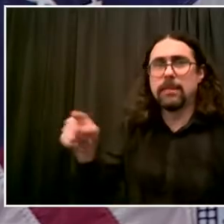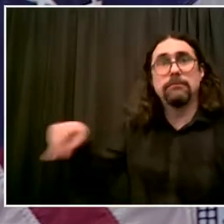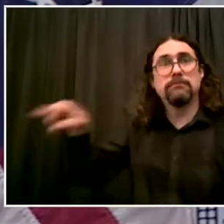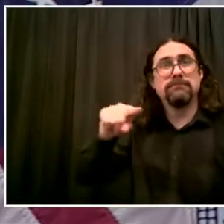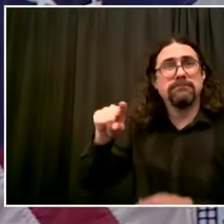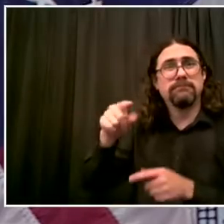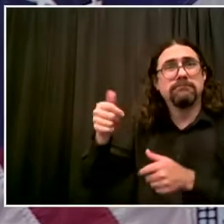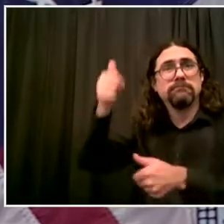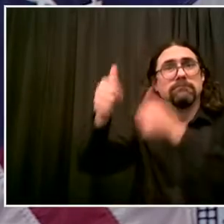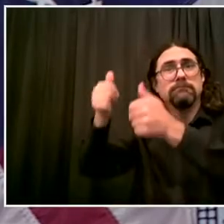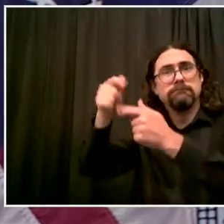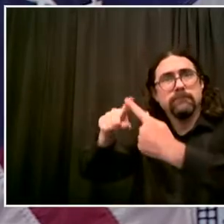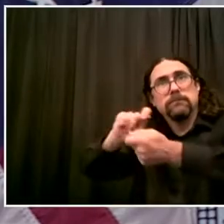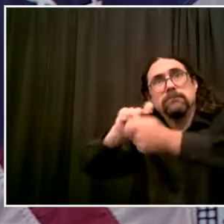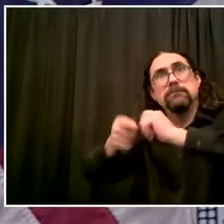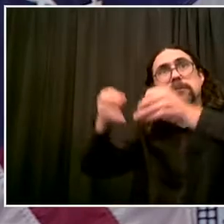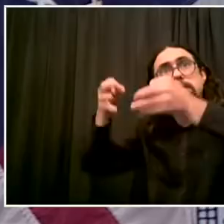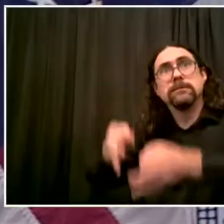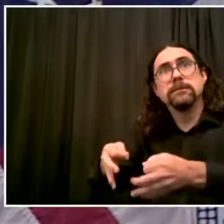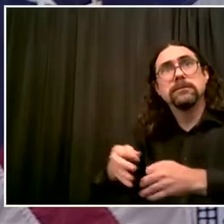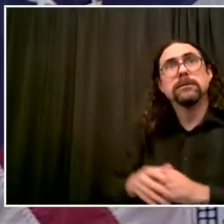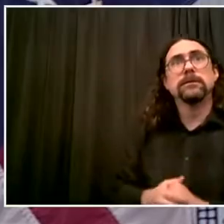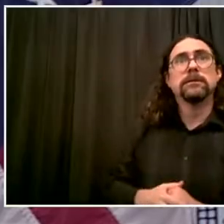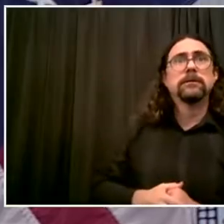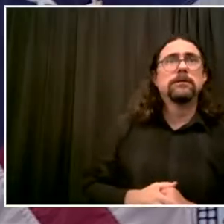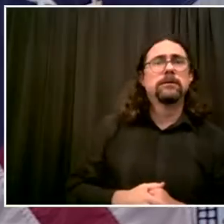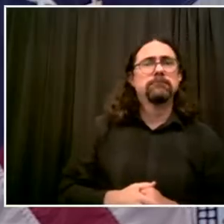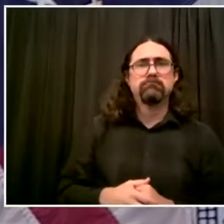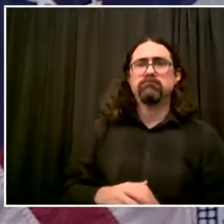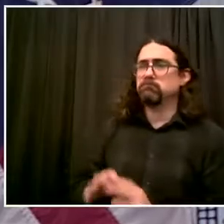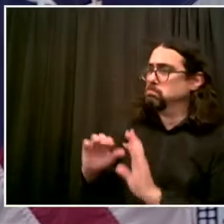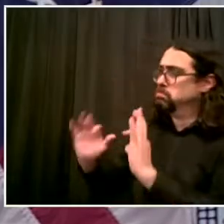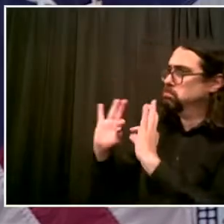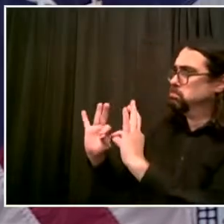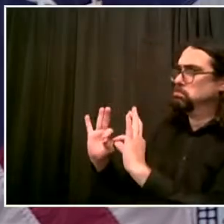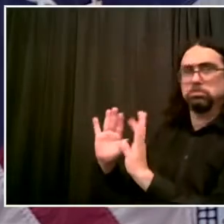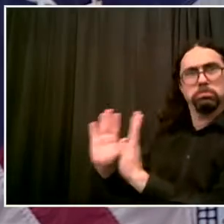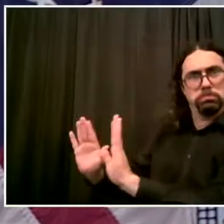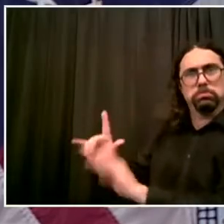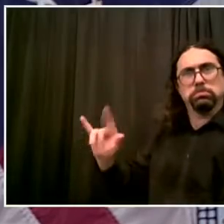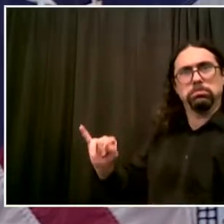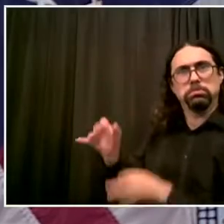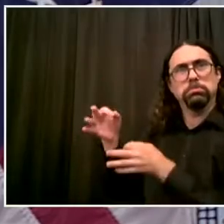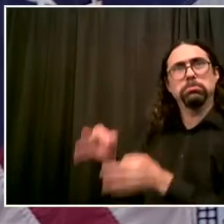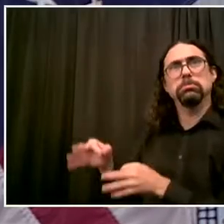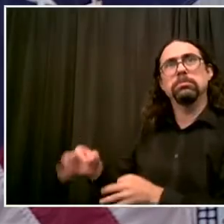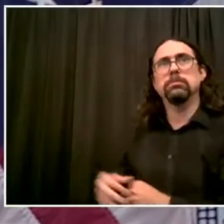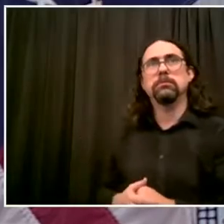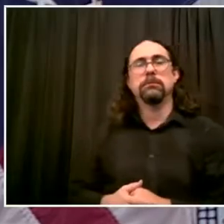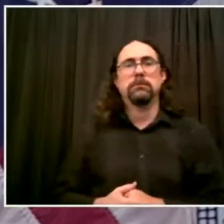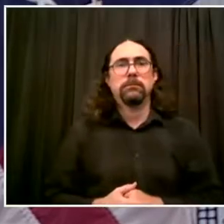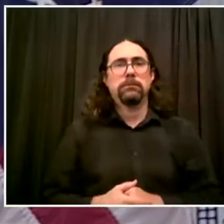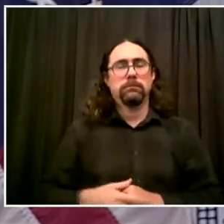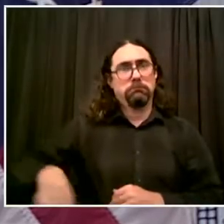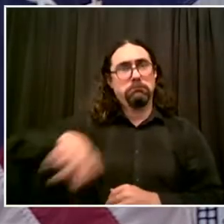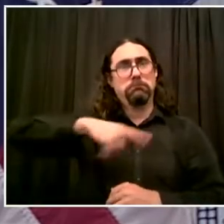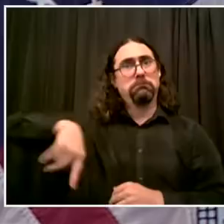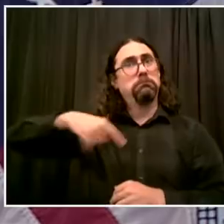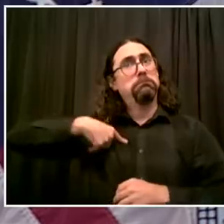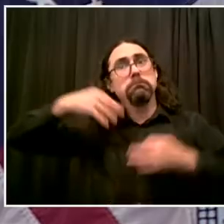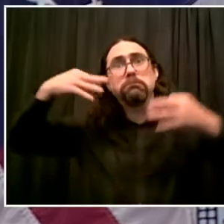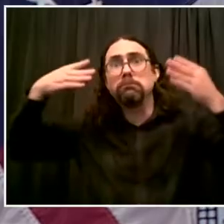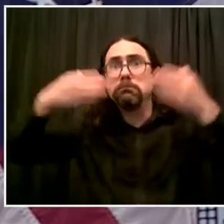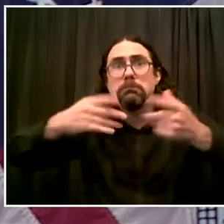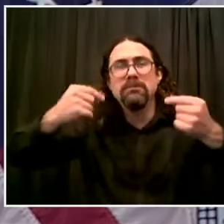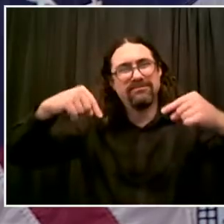And my second question is, there's an occupation of activists outside City Hall who are promising to stay until $1